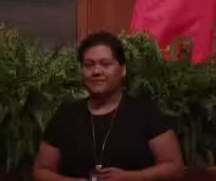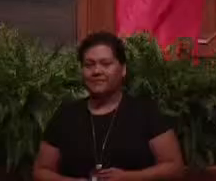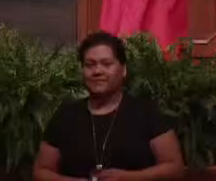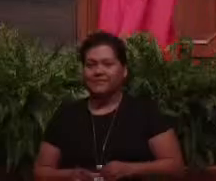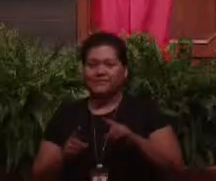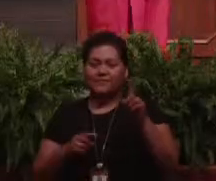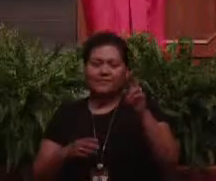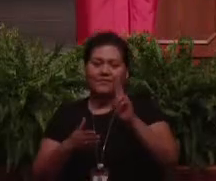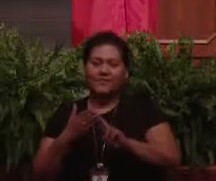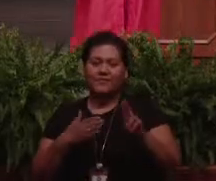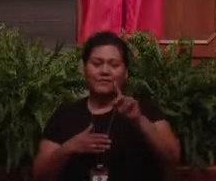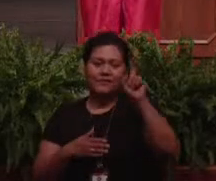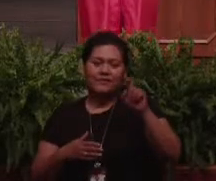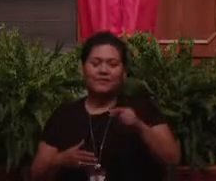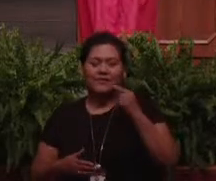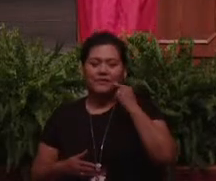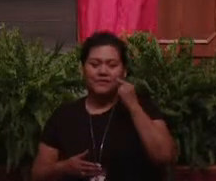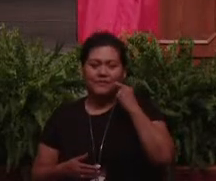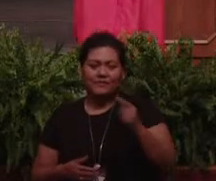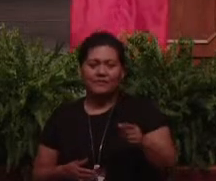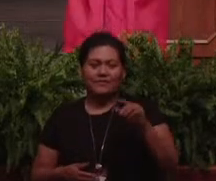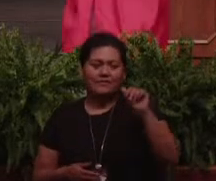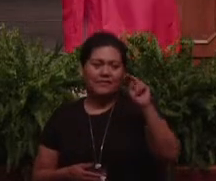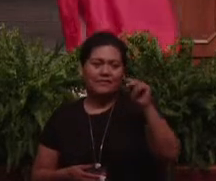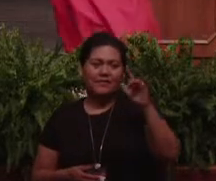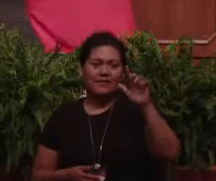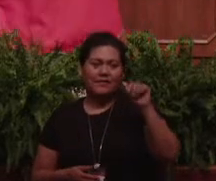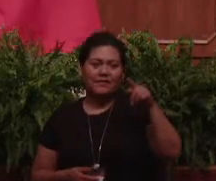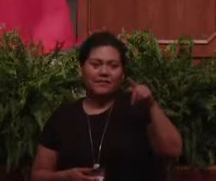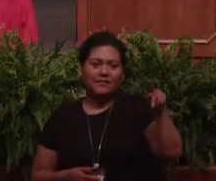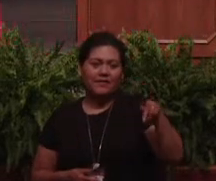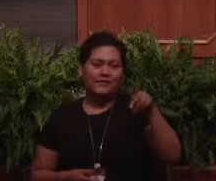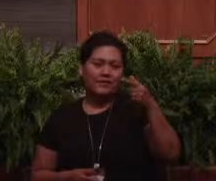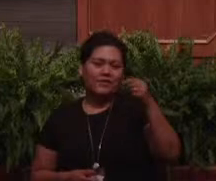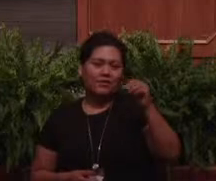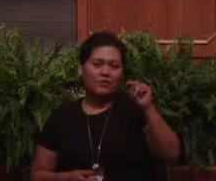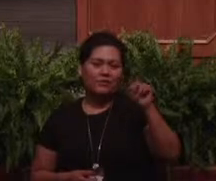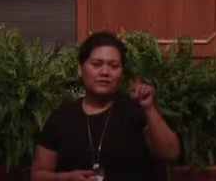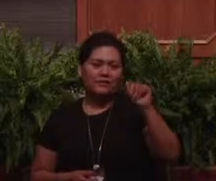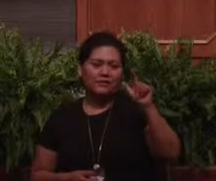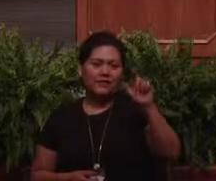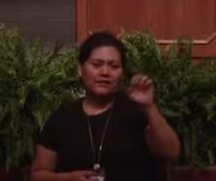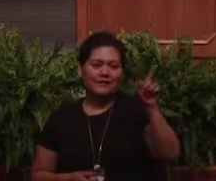Attending the University of Texas, San Antonio, Angelica Patricia Gonzalez.